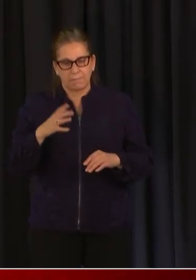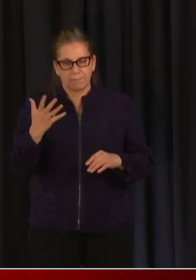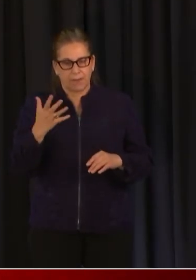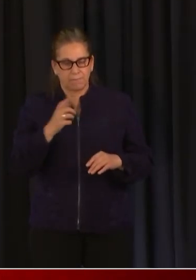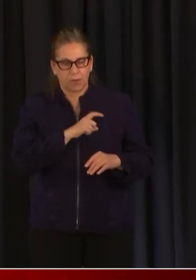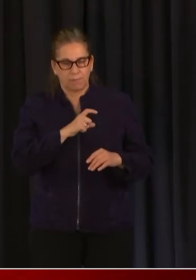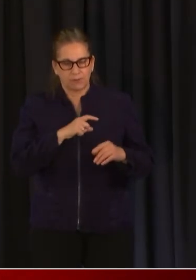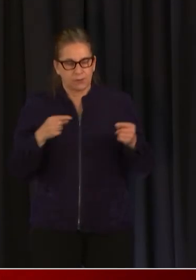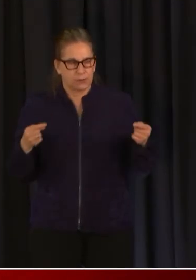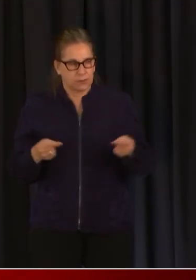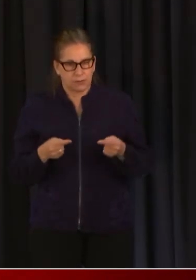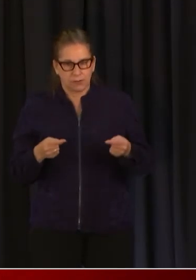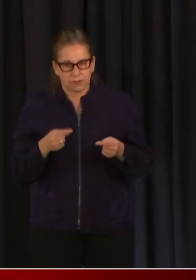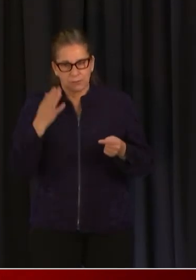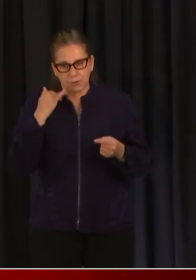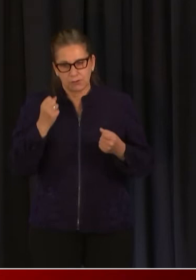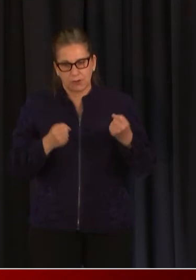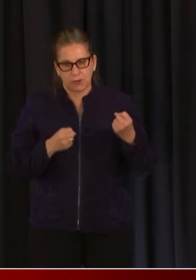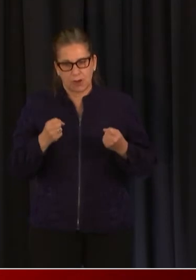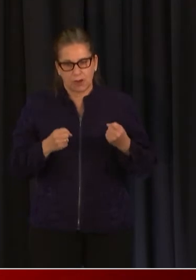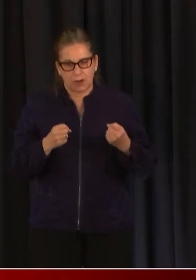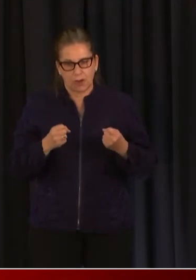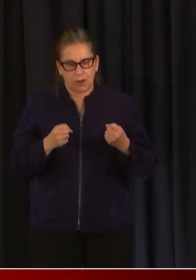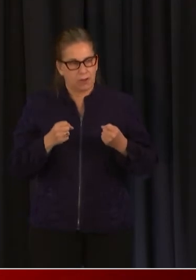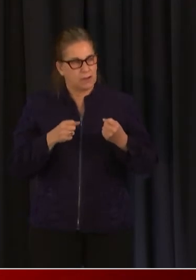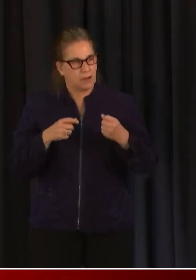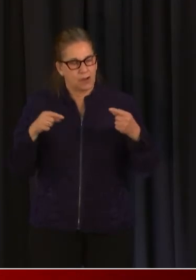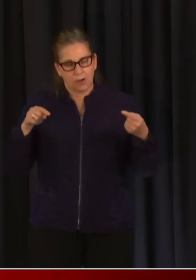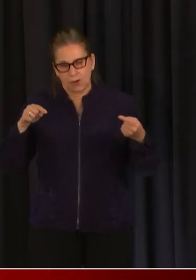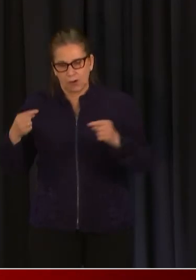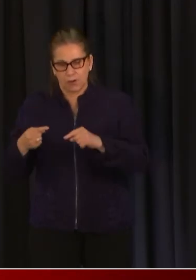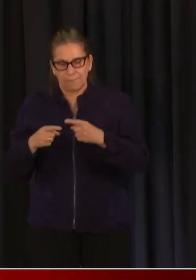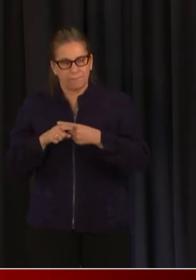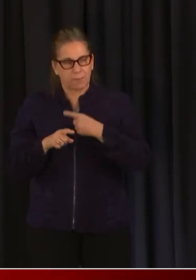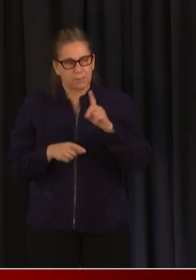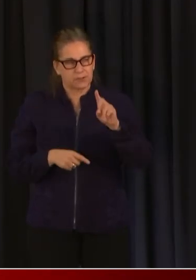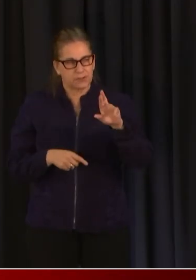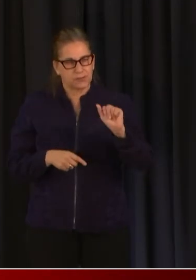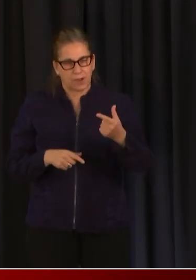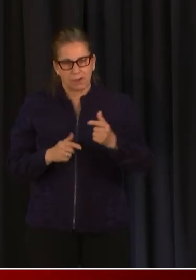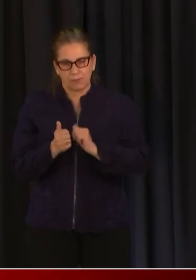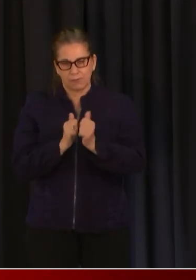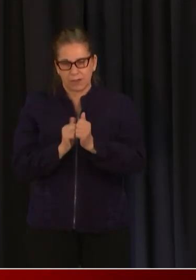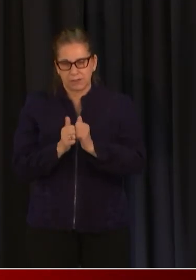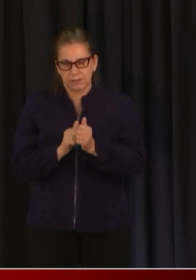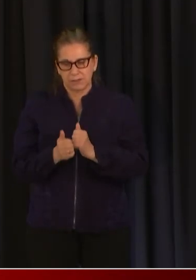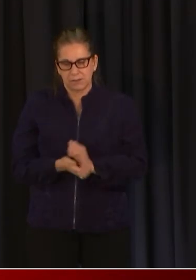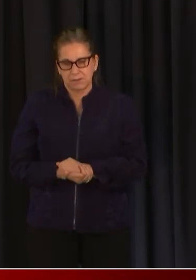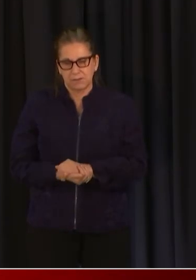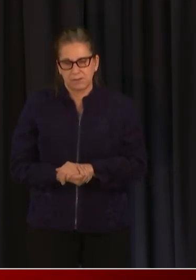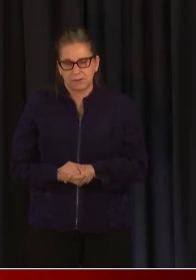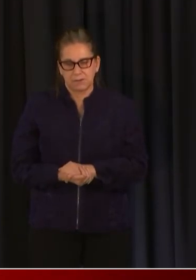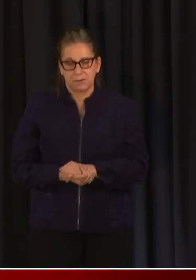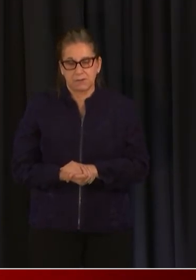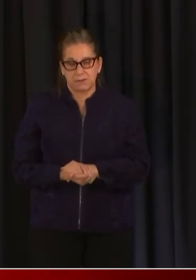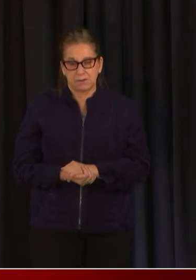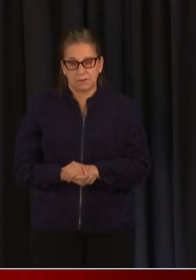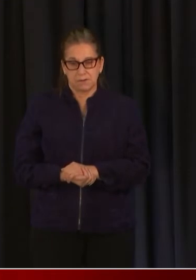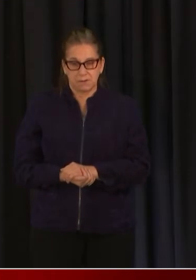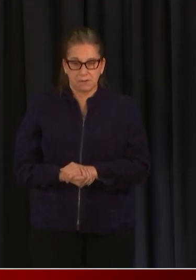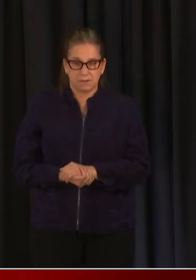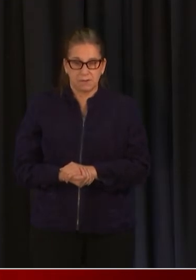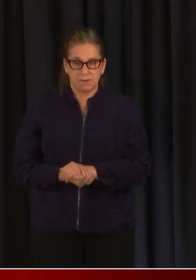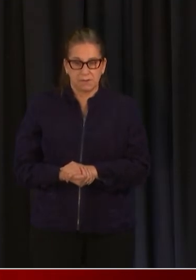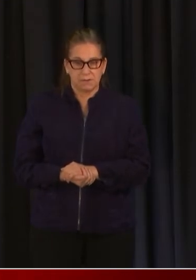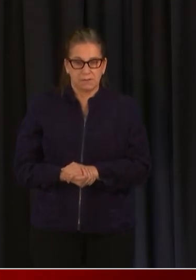and this is to do with drag racing in Northeast DC last week. We were told by DC Police that we'd have to file a Freedom of Information request